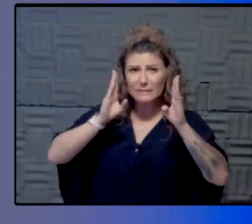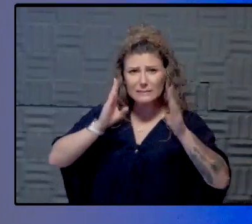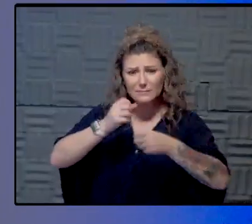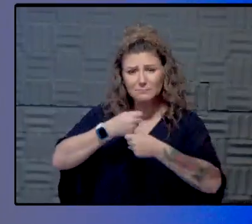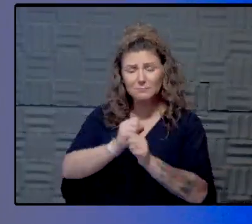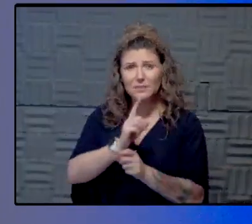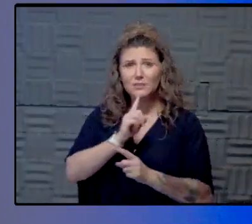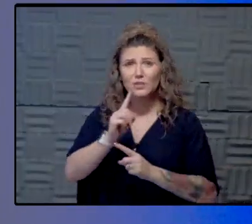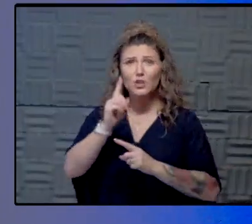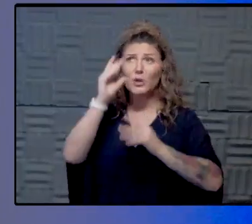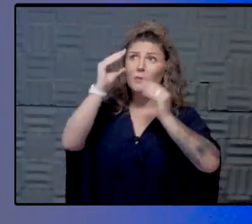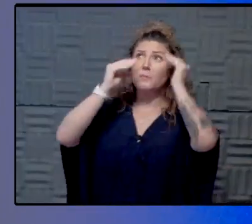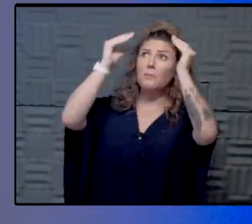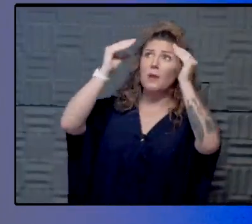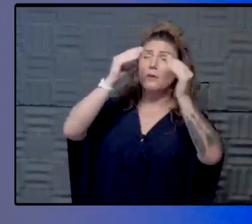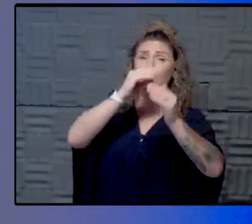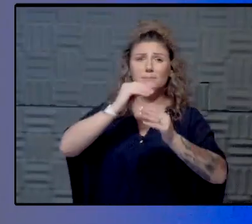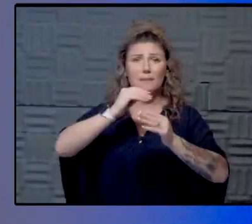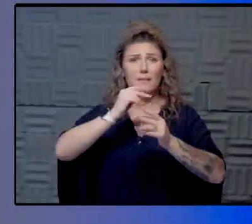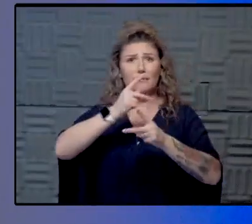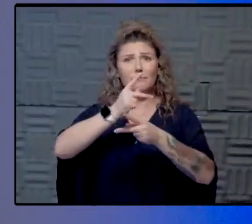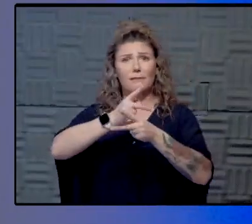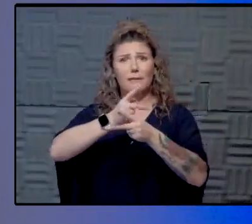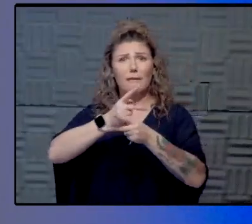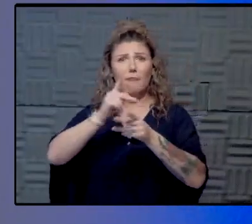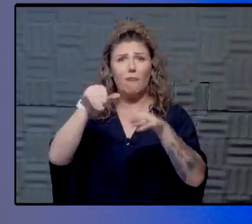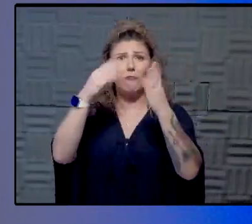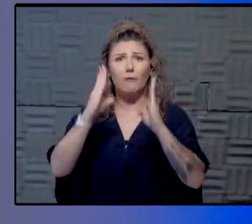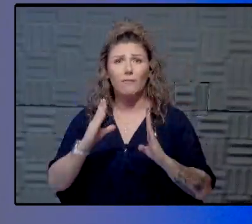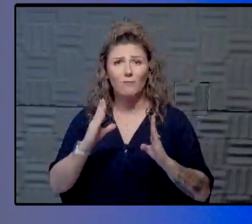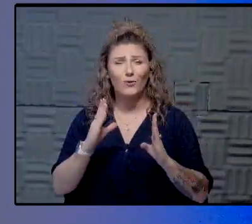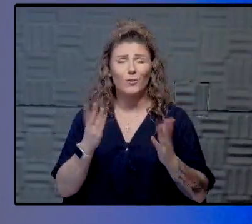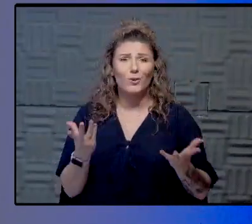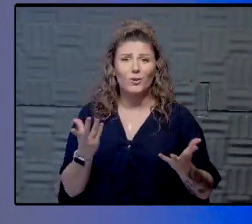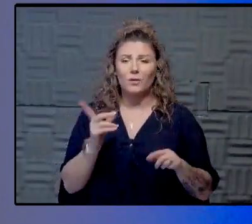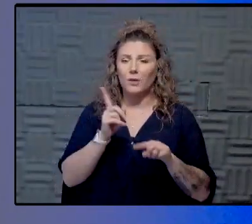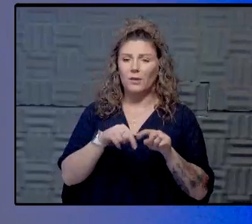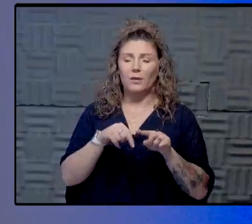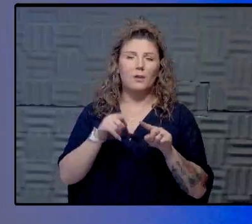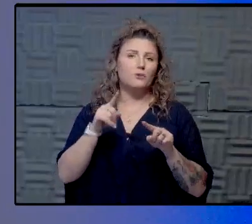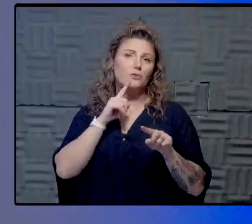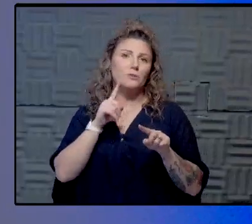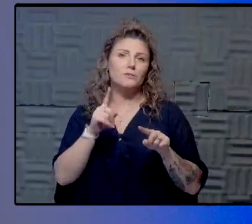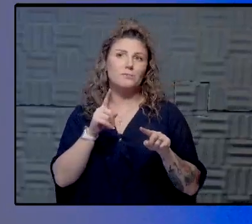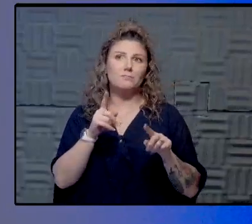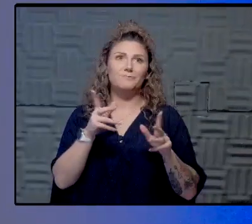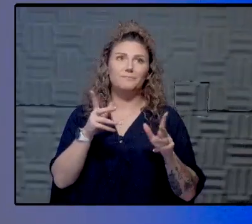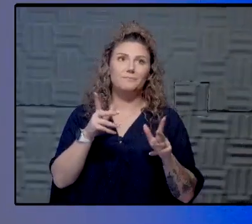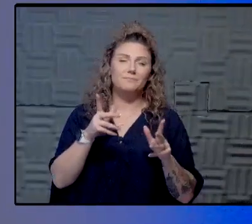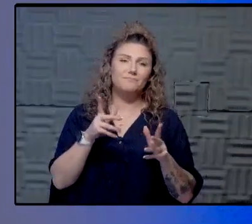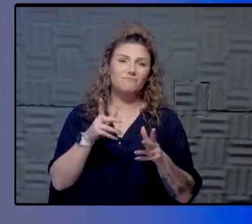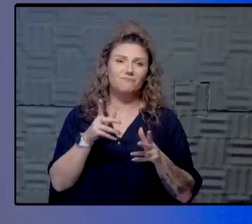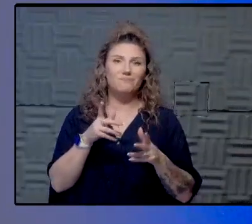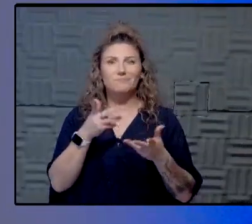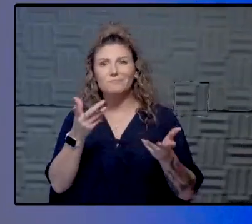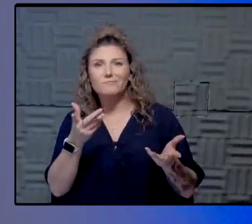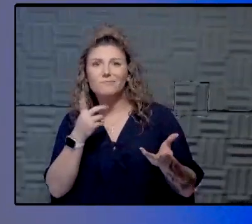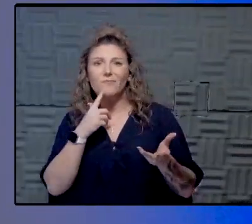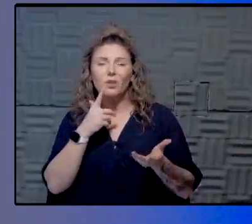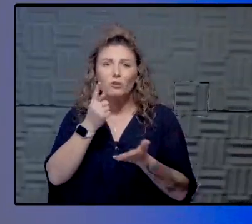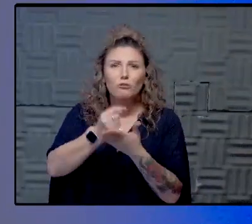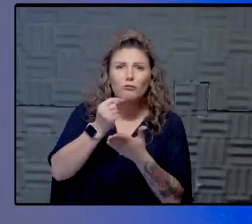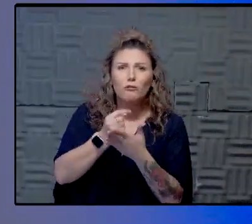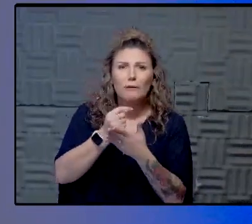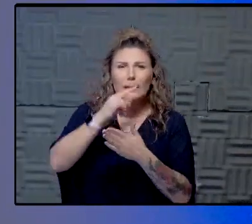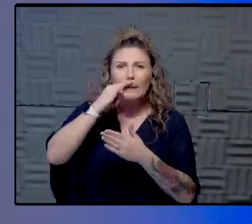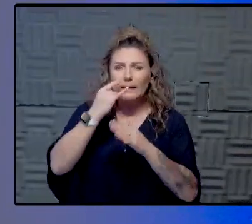our parents and our caregivers, because we can't just be treating and supporting kids in isolation, because